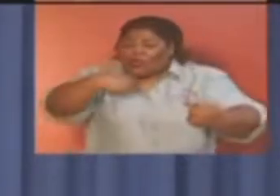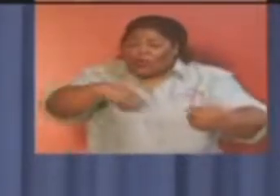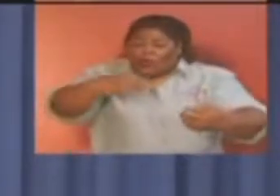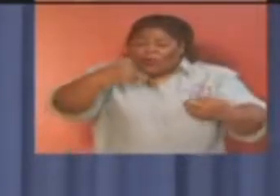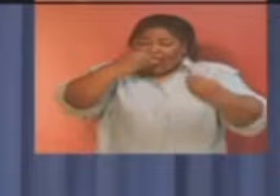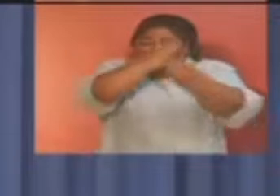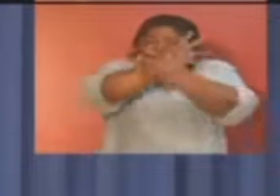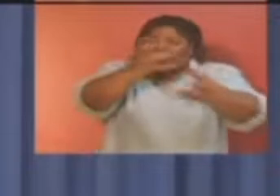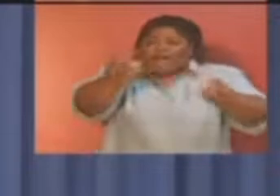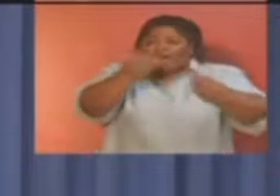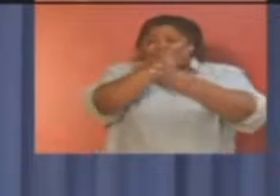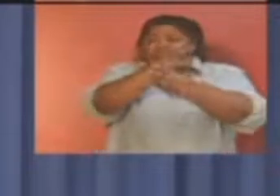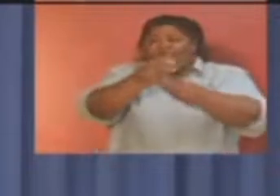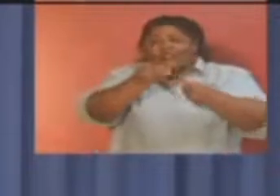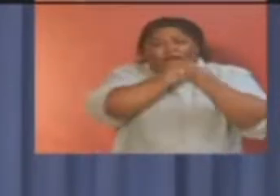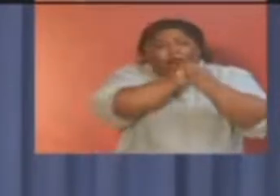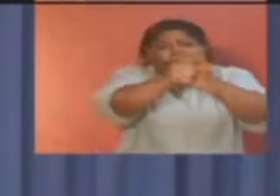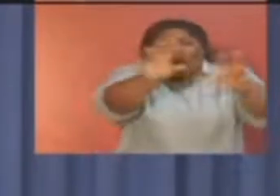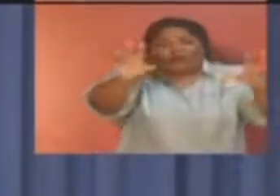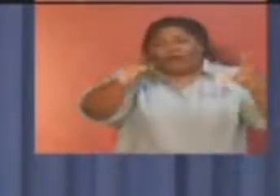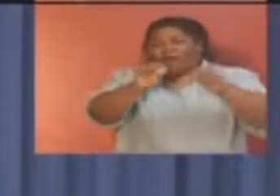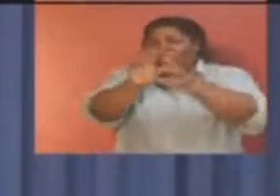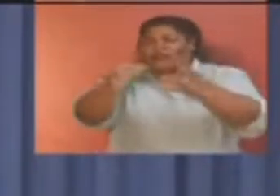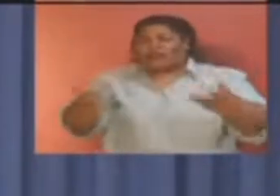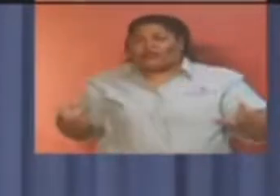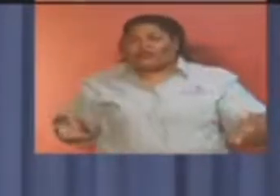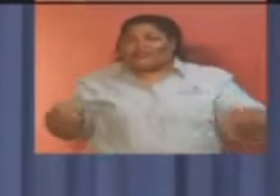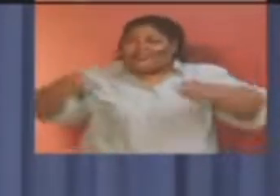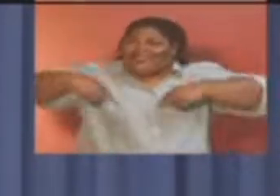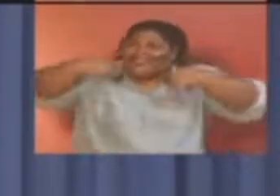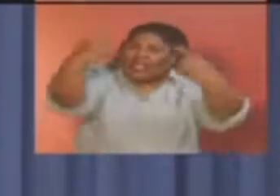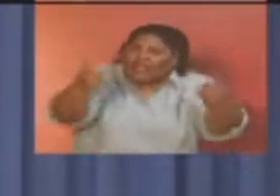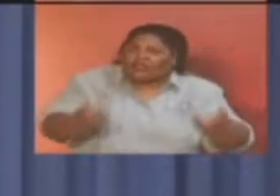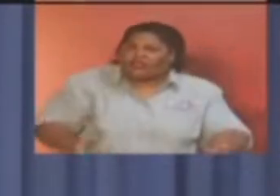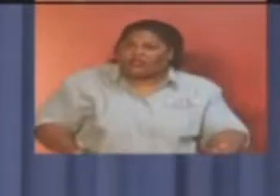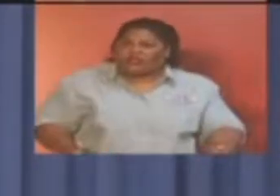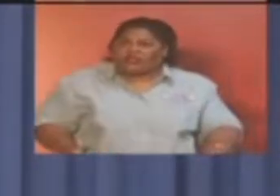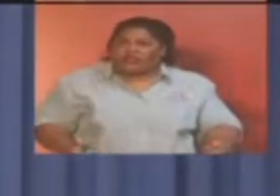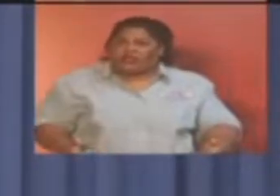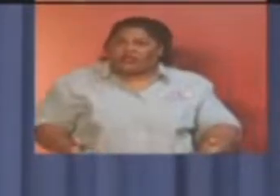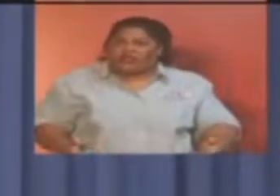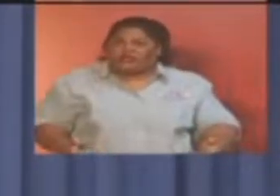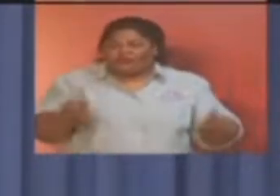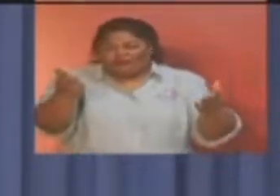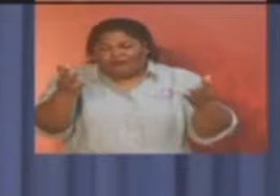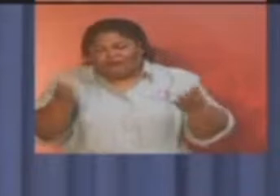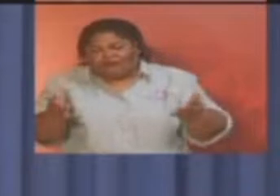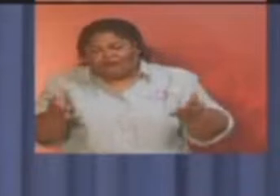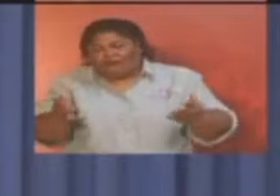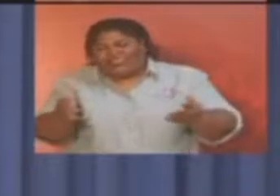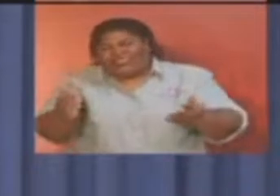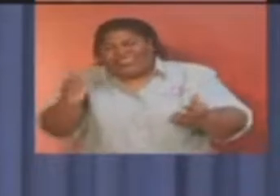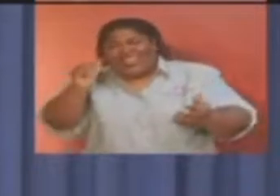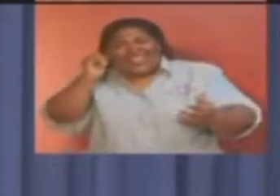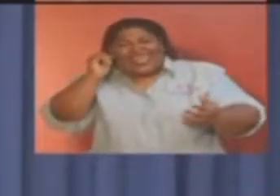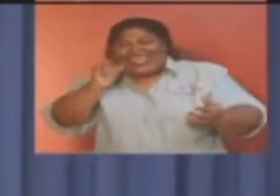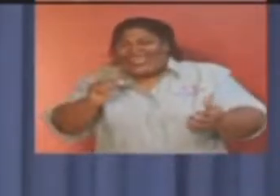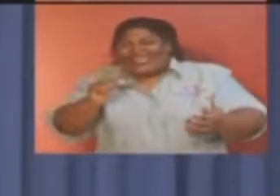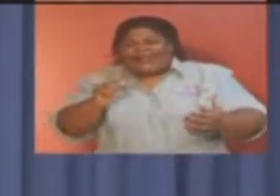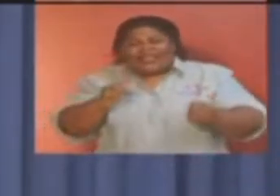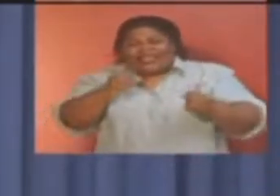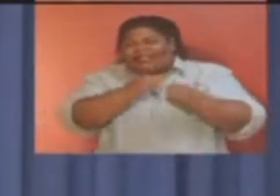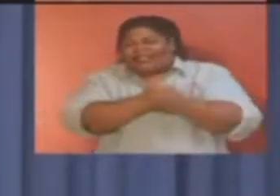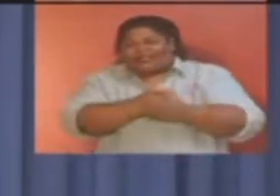that we've had. As a matter of fact, what we have been living with is every time we take a suite of decisions, saying that